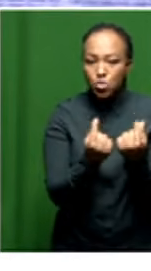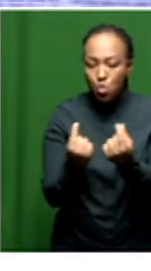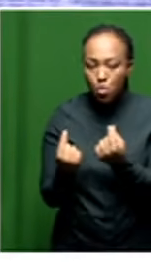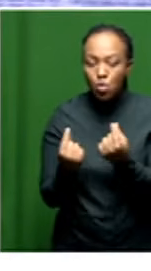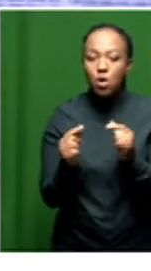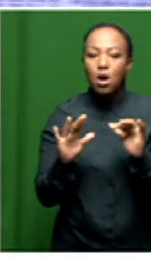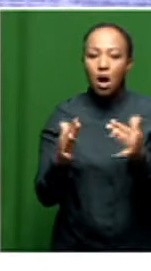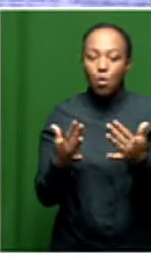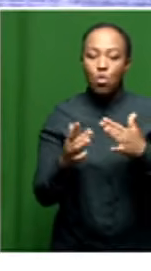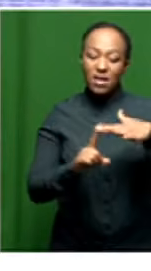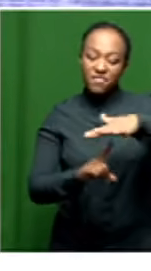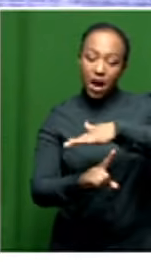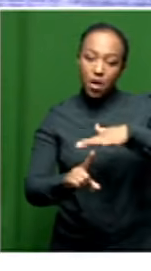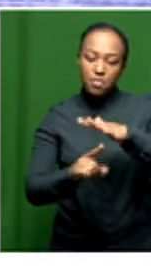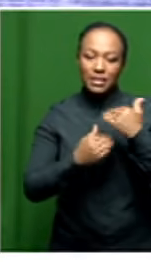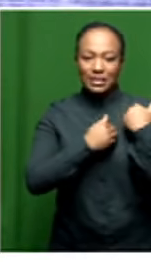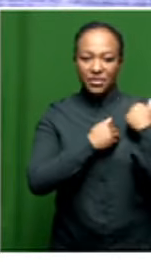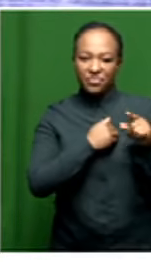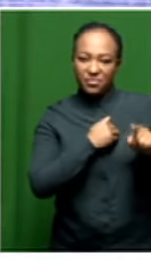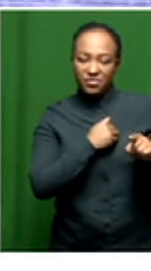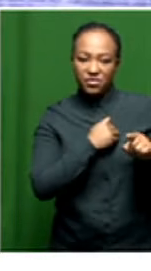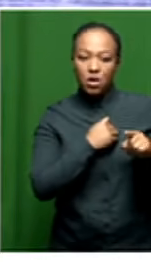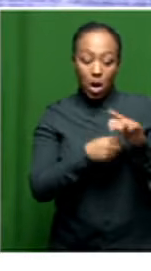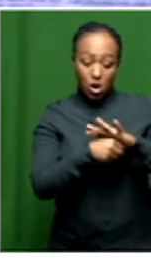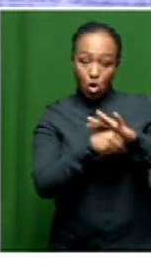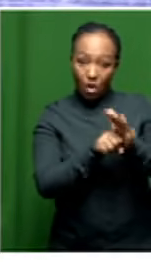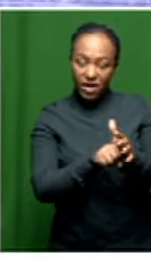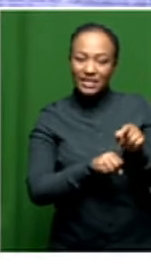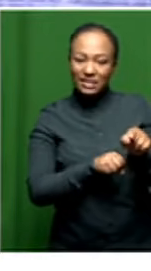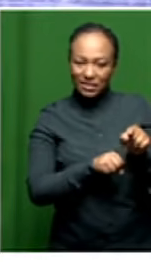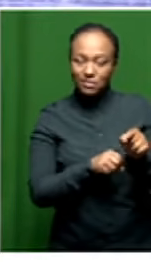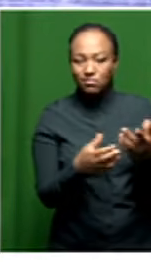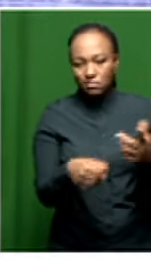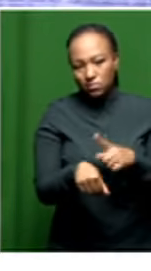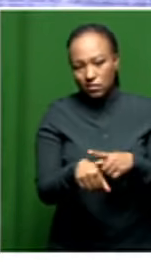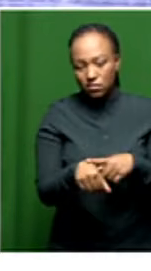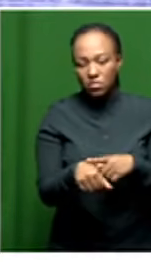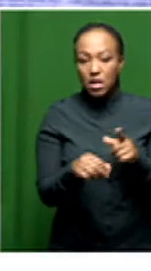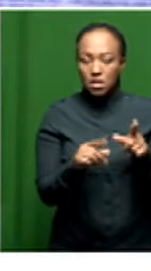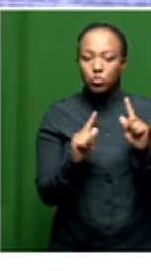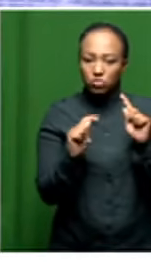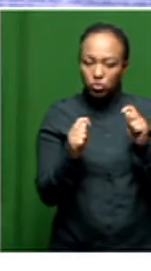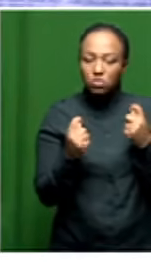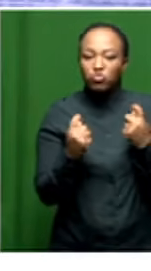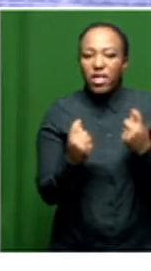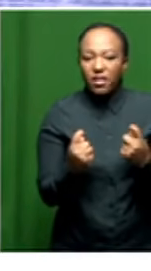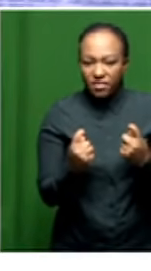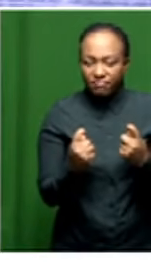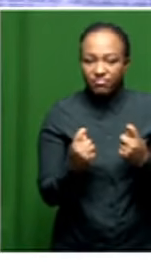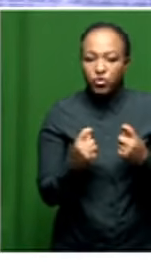safe environment, given that we have COVID. And really to strengthen the same